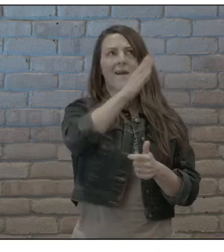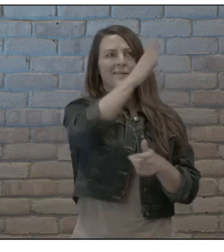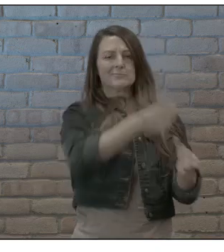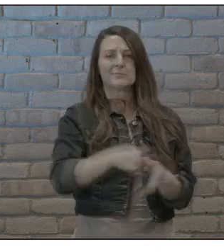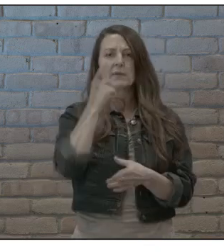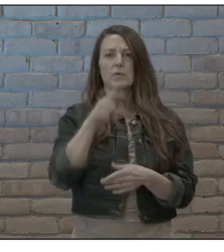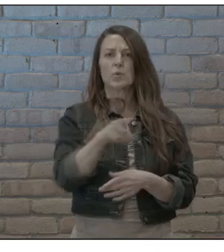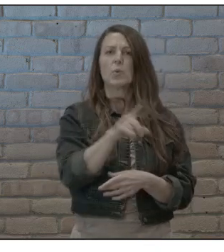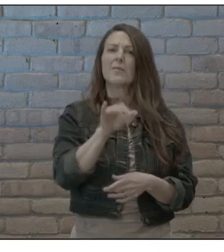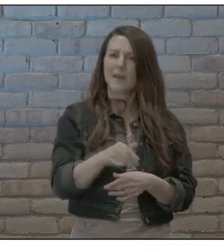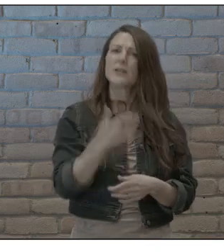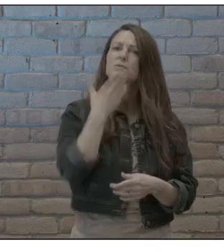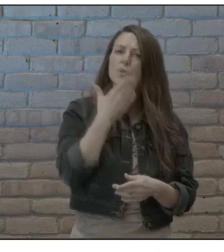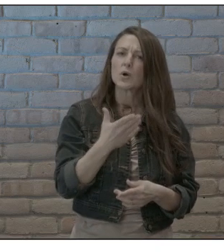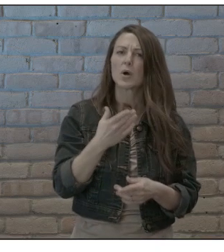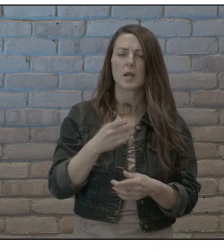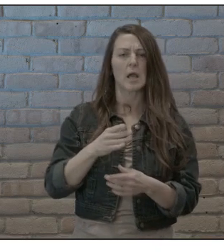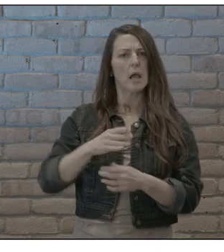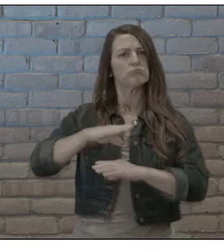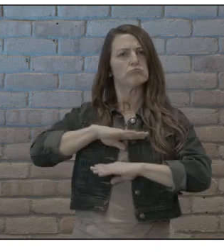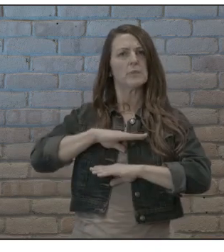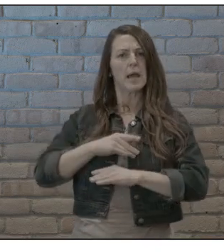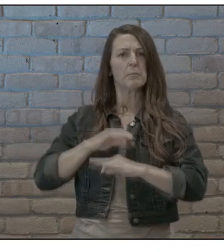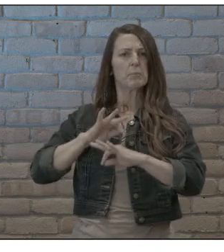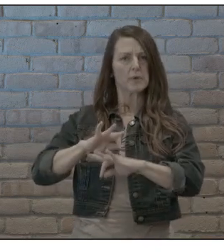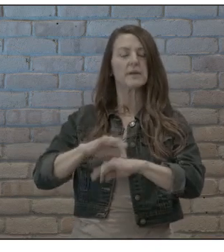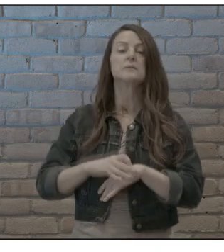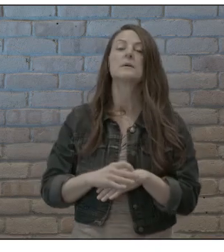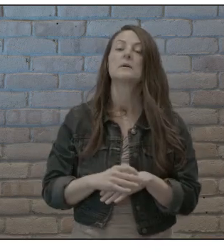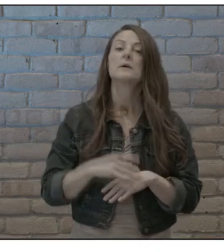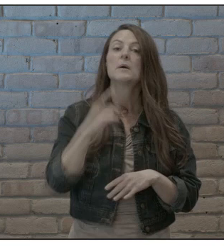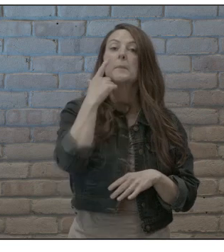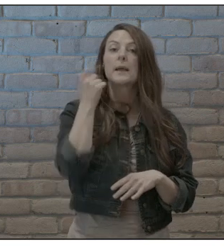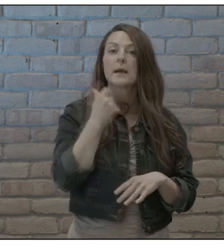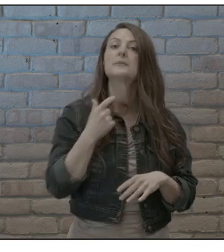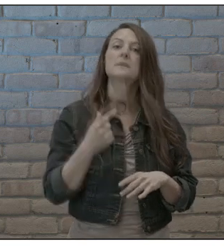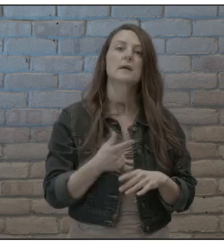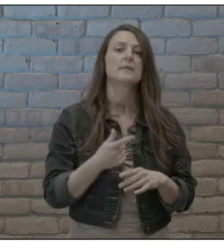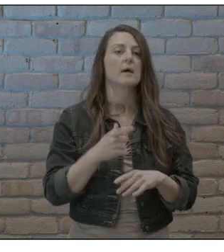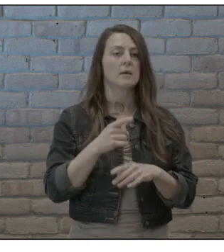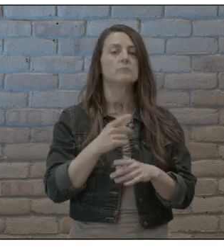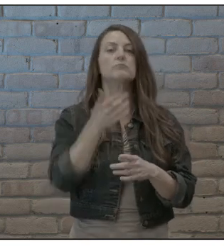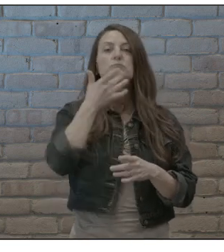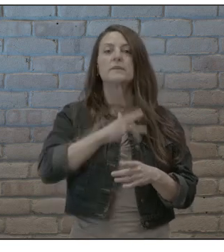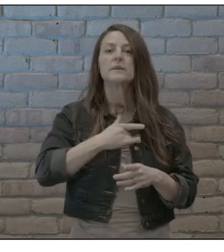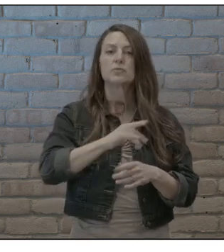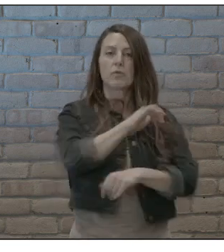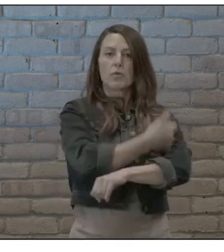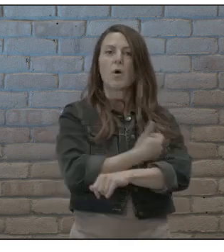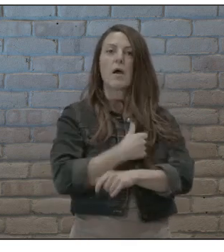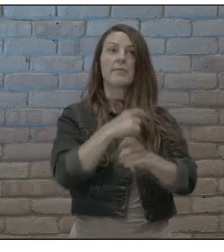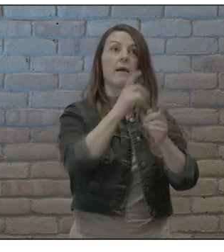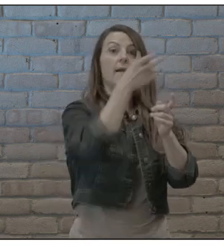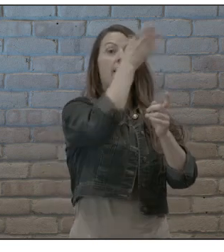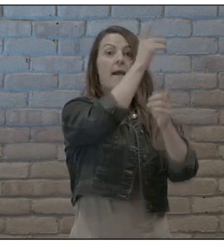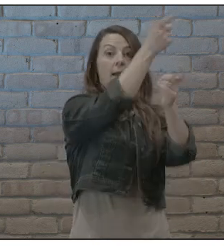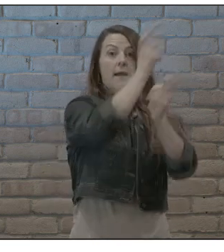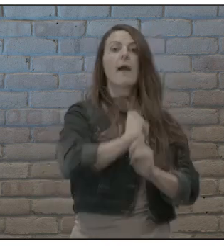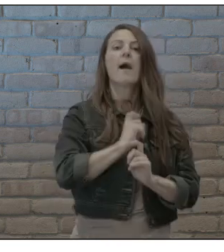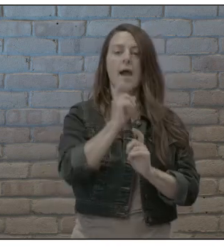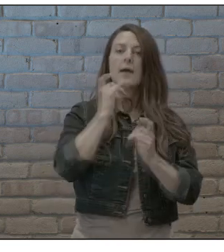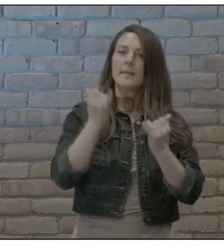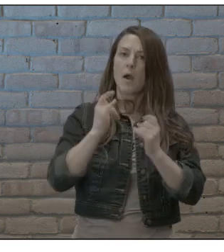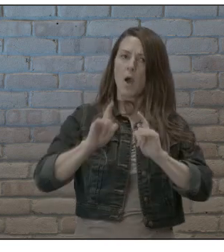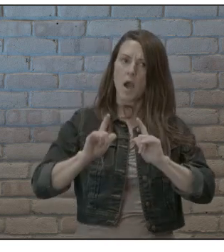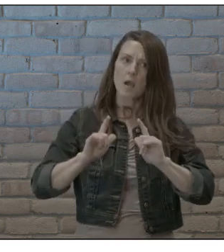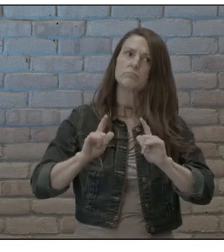good and pleasing and perfect. Because of the privilege and authority God has given me, I give each of you this warning.